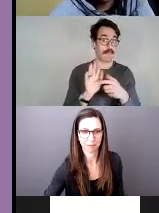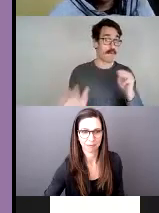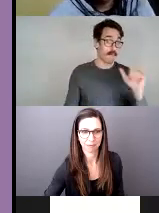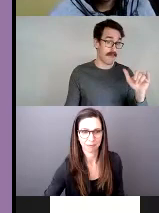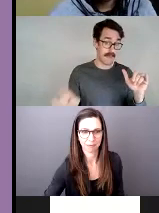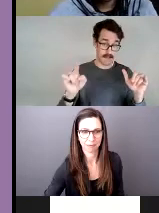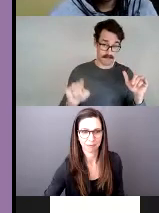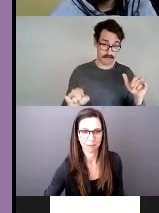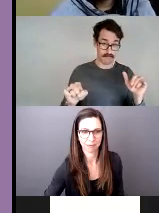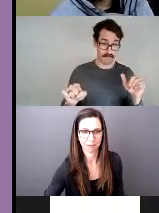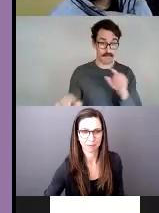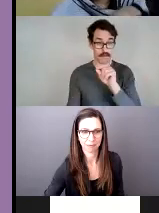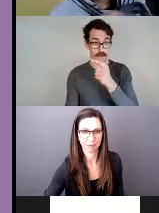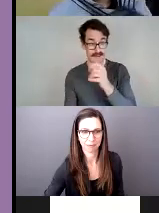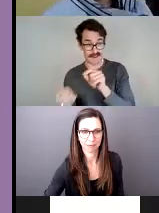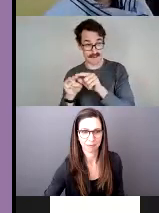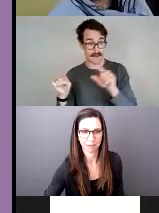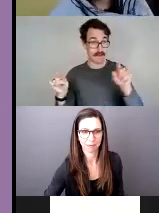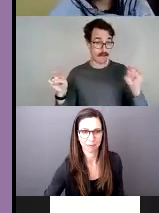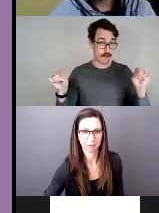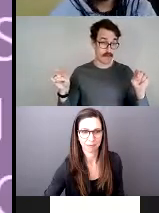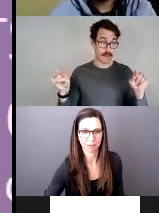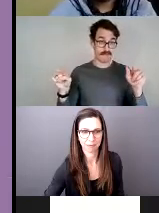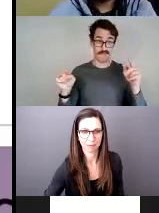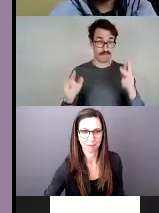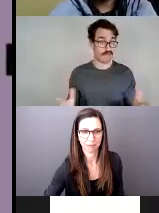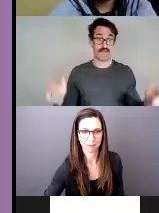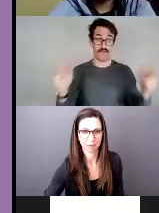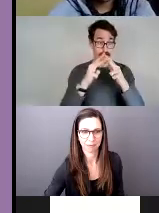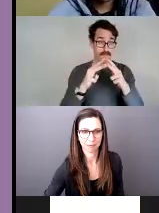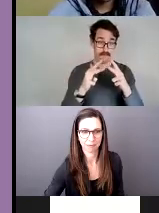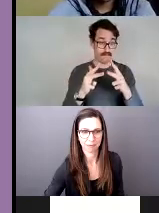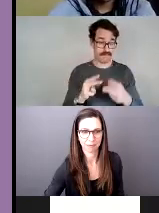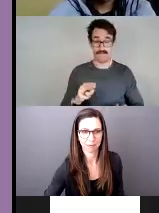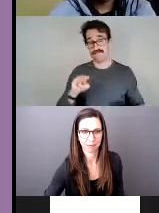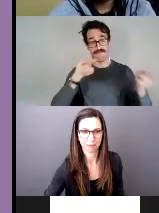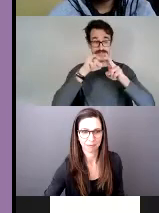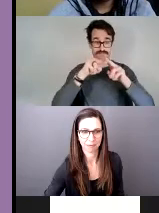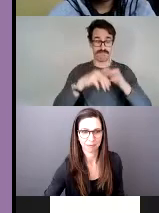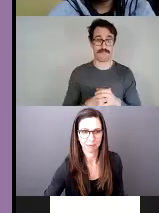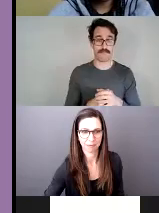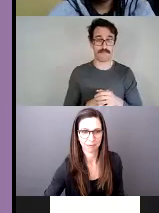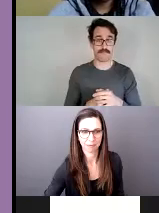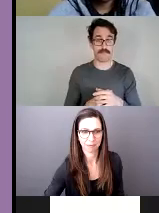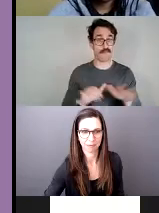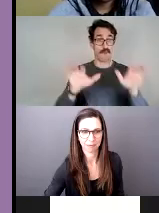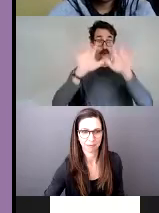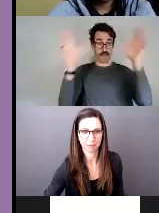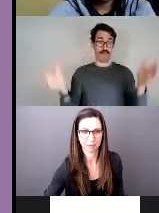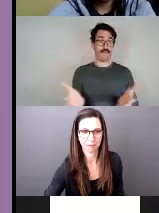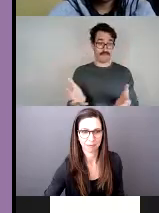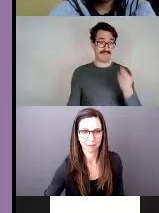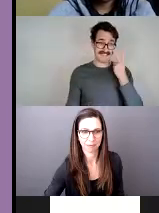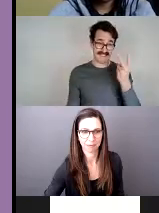calls, more than tripled. When we look at it on a larger scale, so if we look